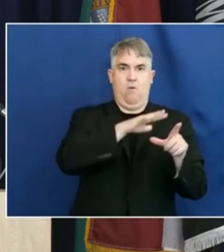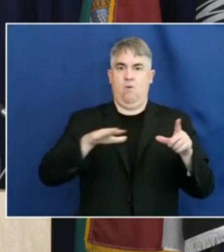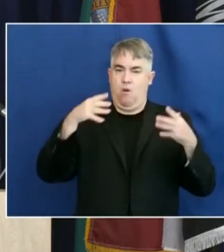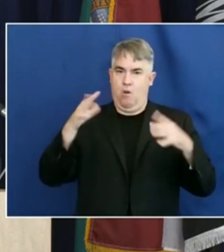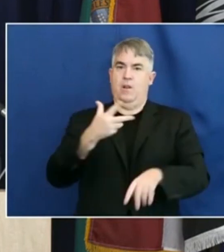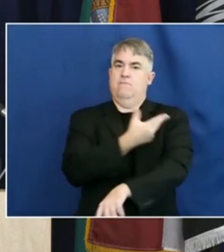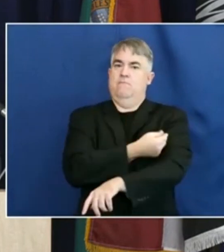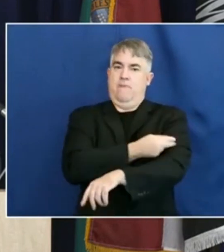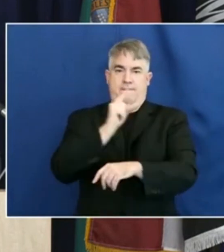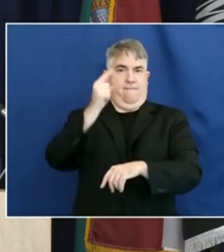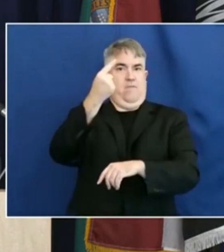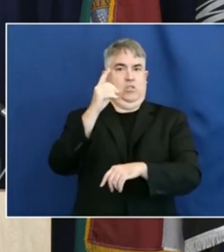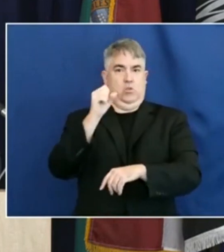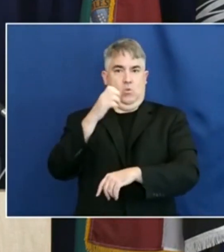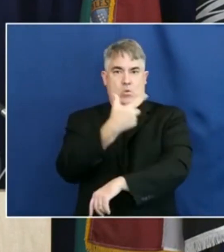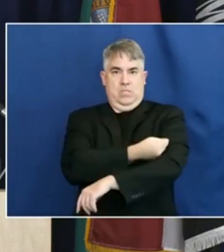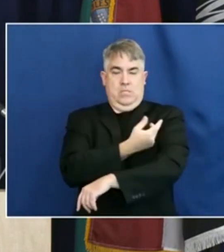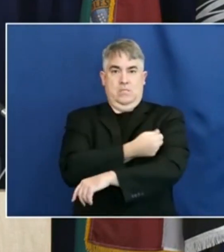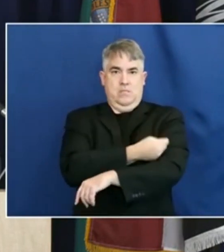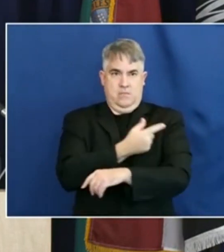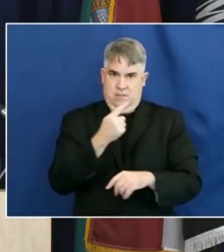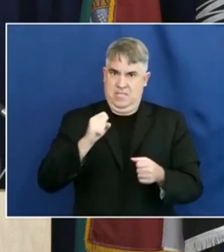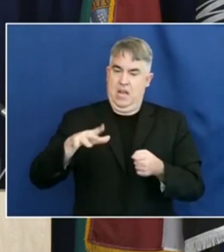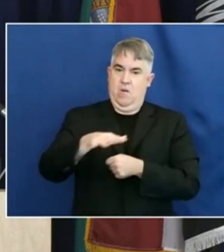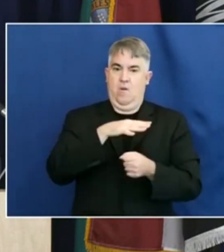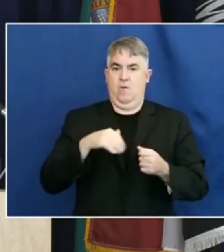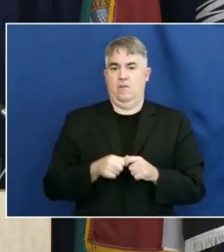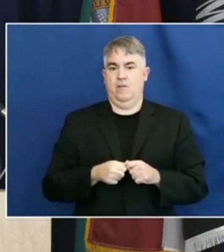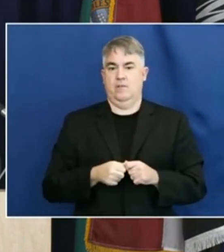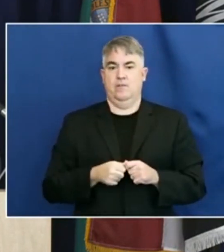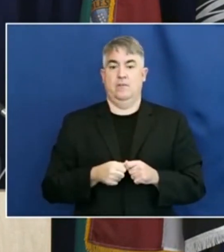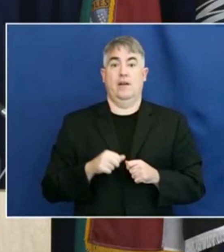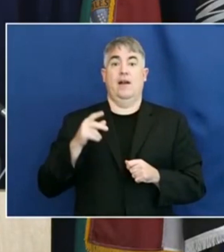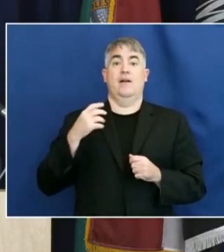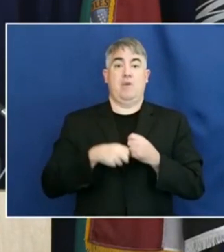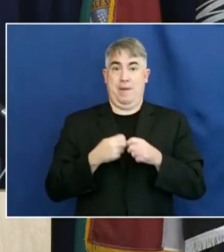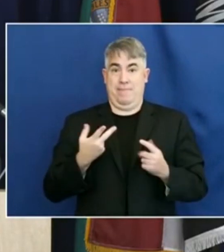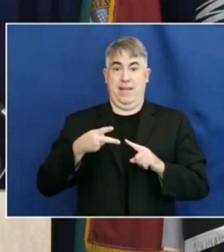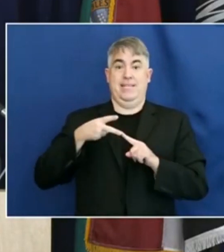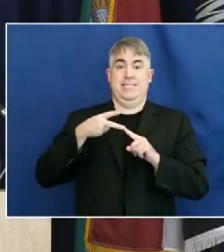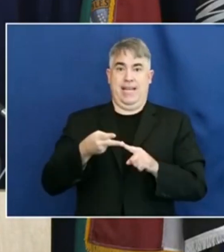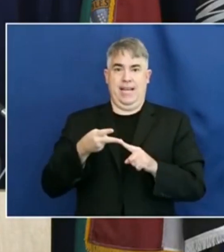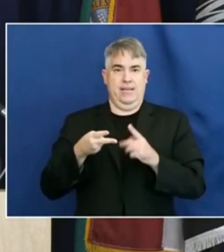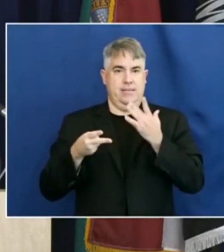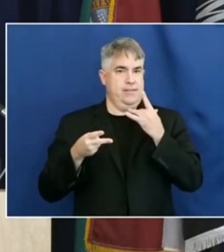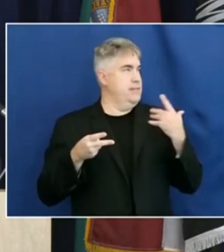of what is being honored dose appointments. We hon then with what's left,